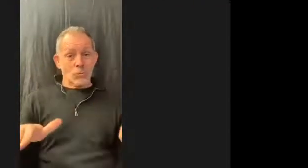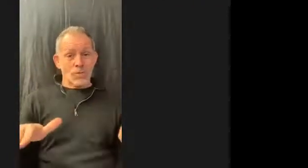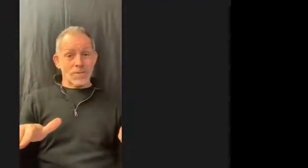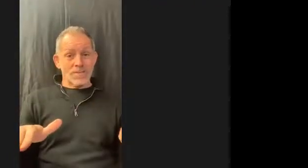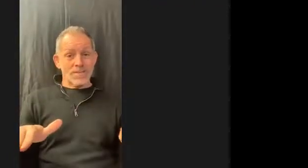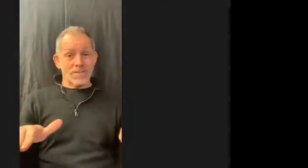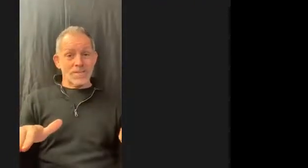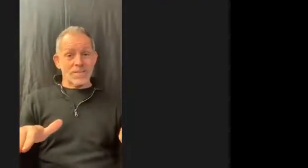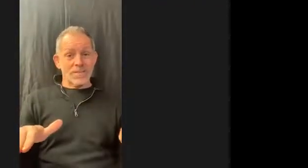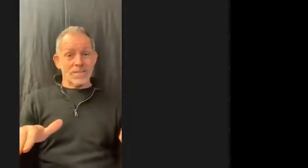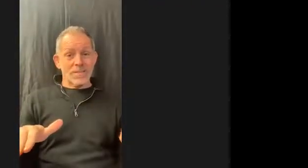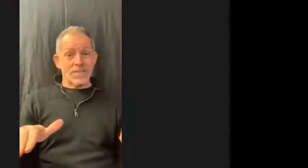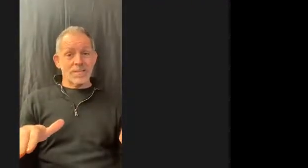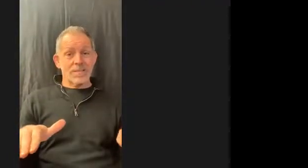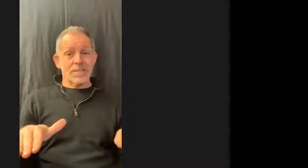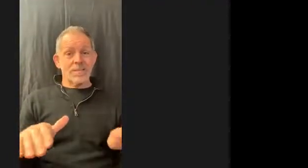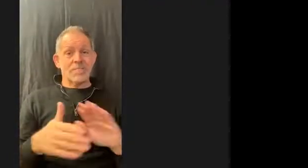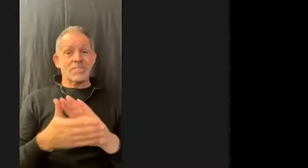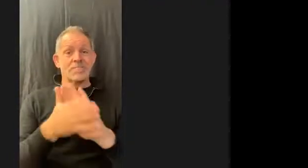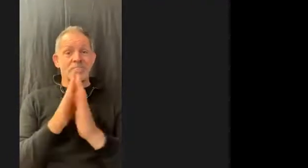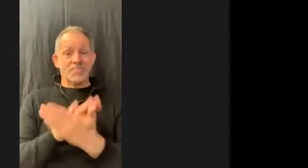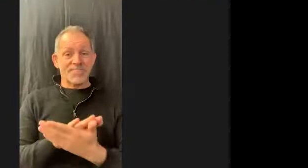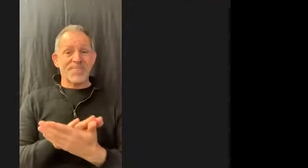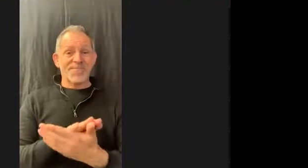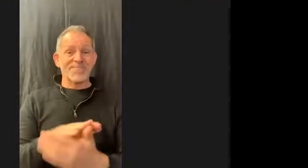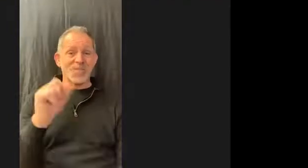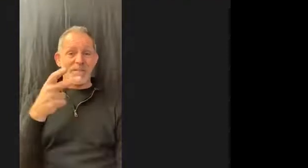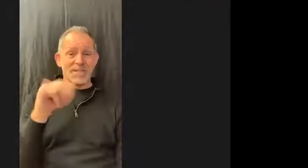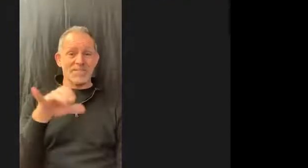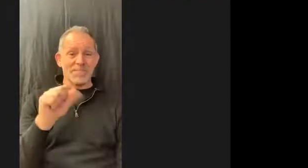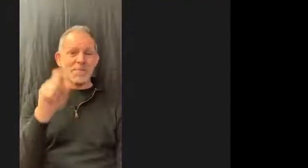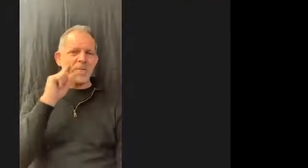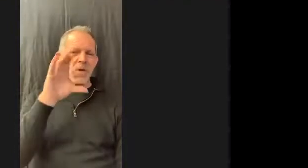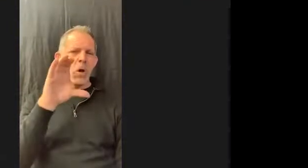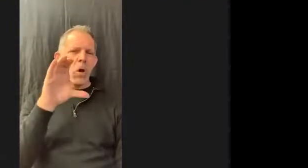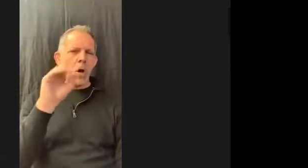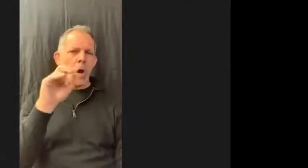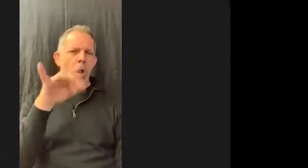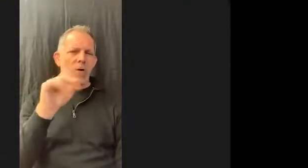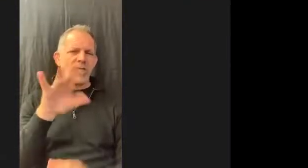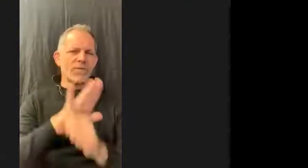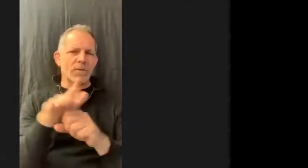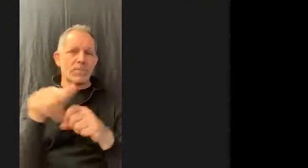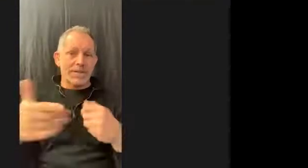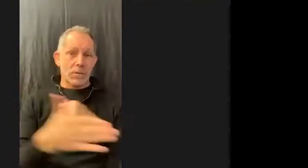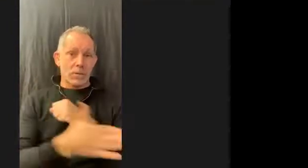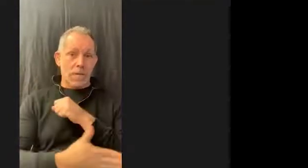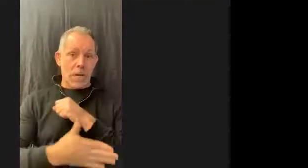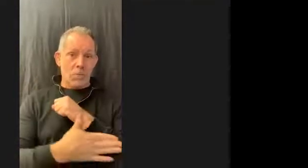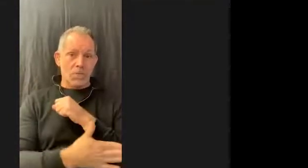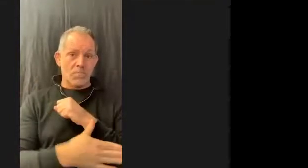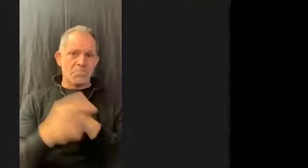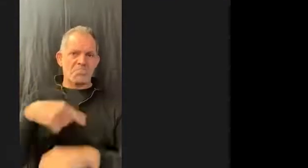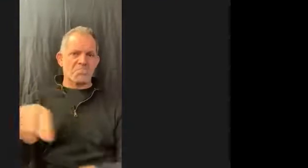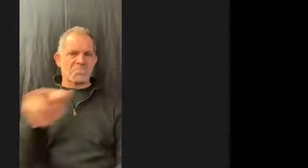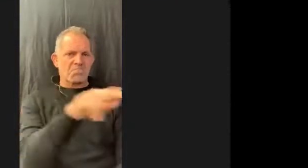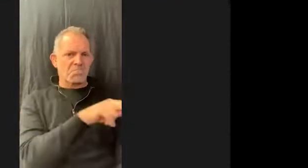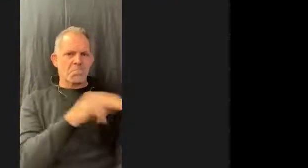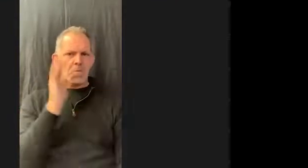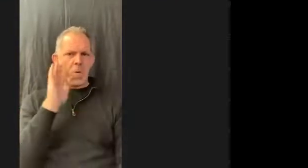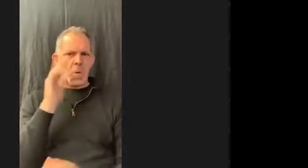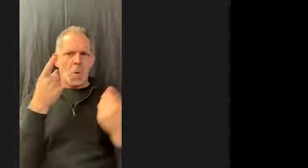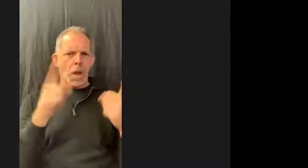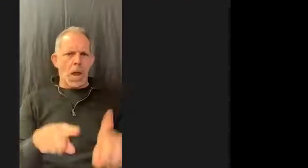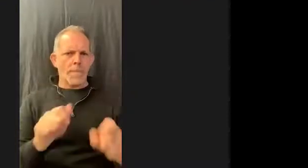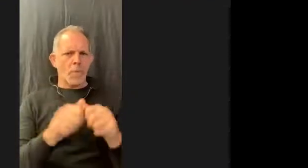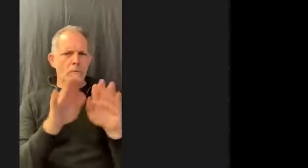it comes to children who have lost primary, secondary caregivers? If so, where are they now? I don't have any information on